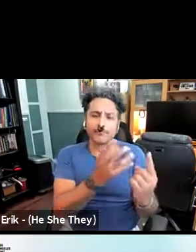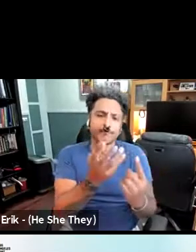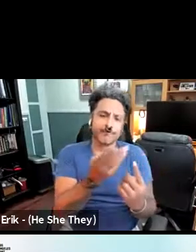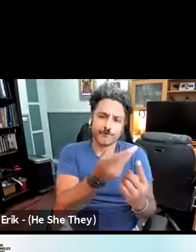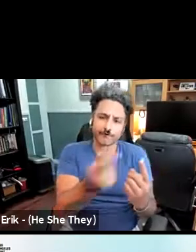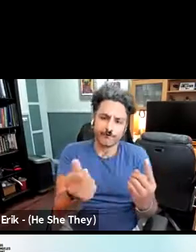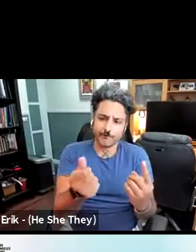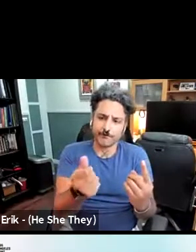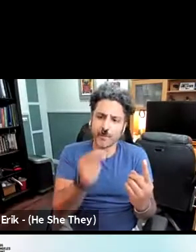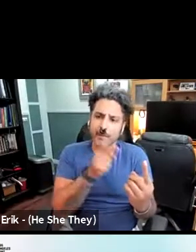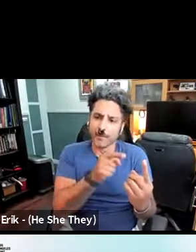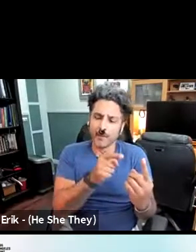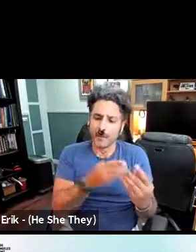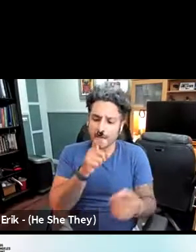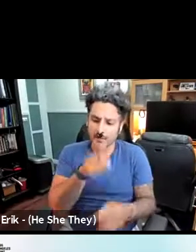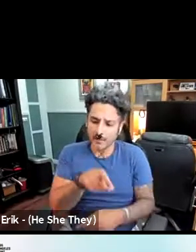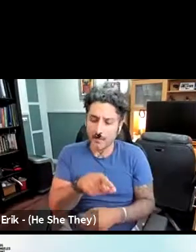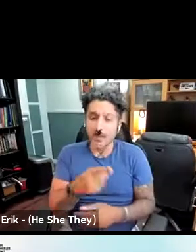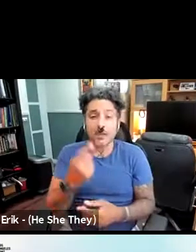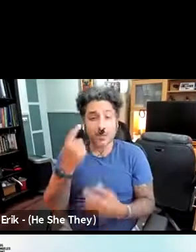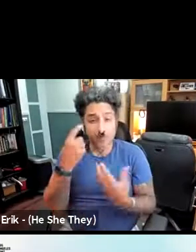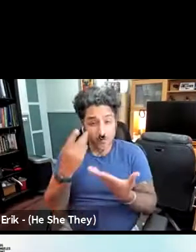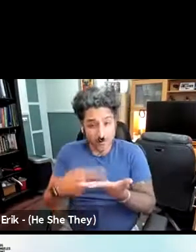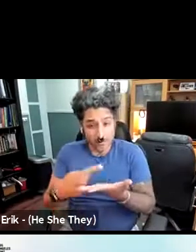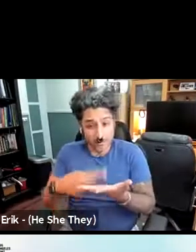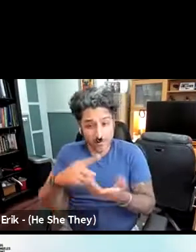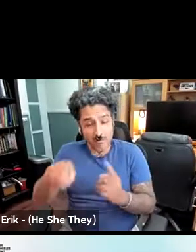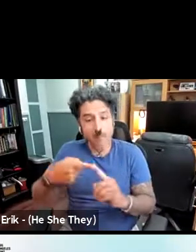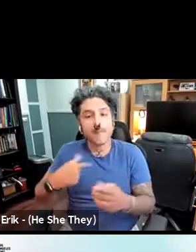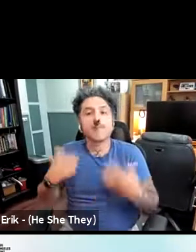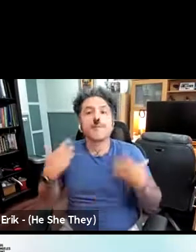if we're speaking about healing, we have to live